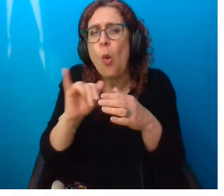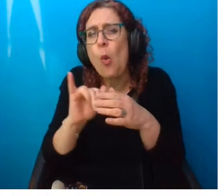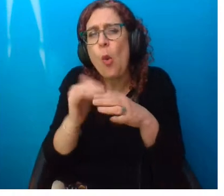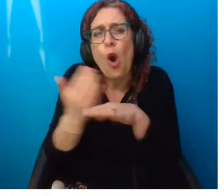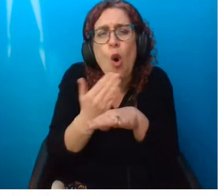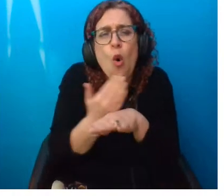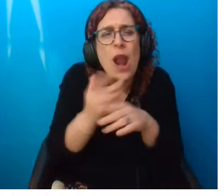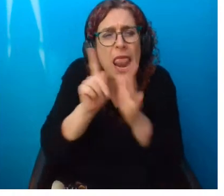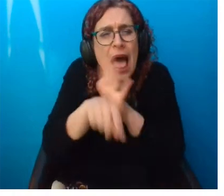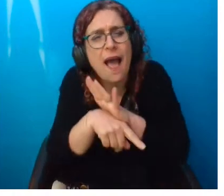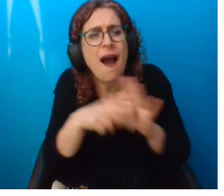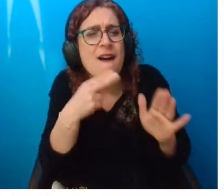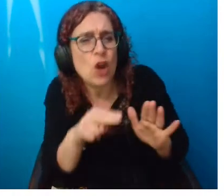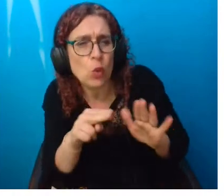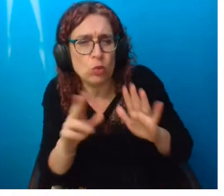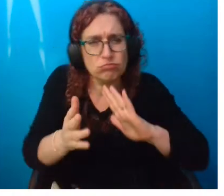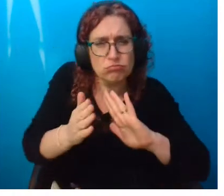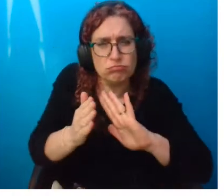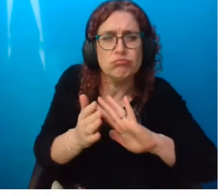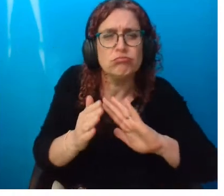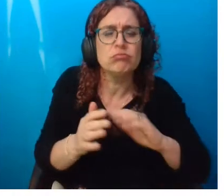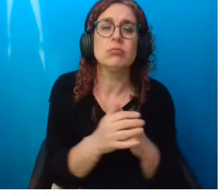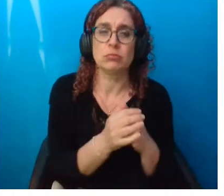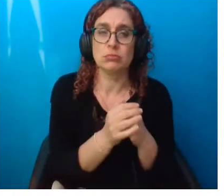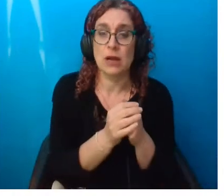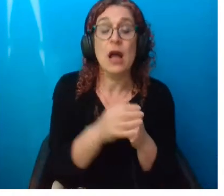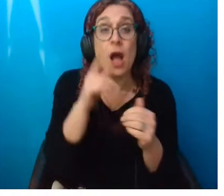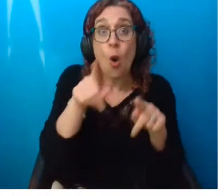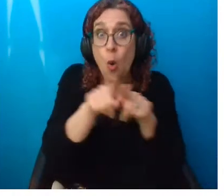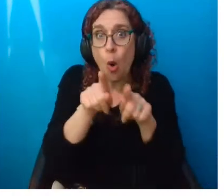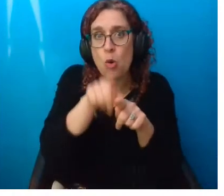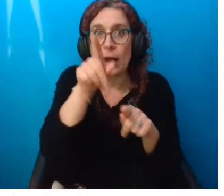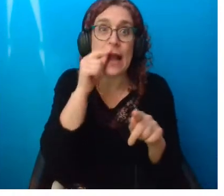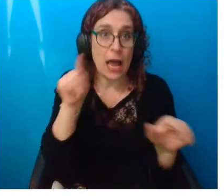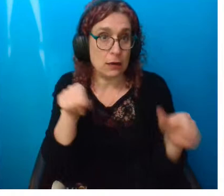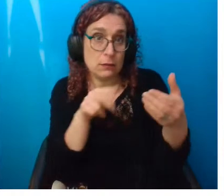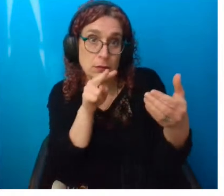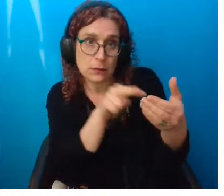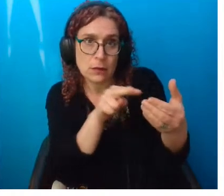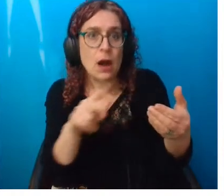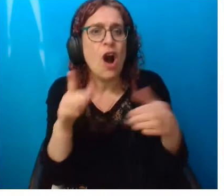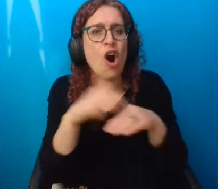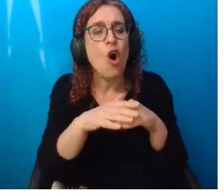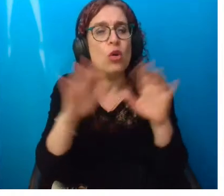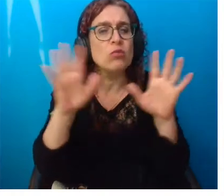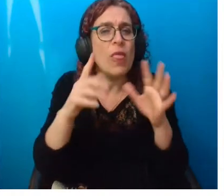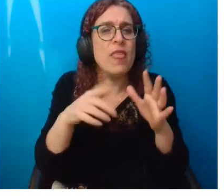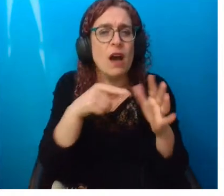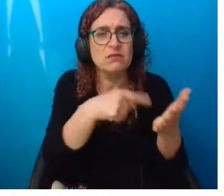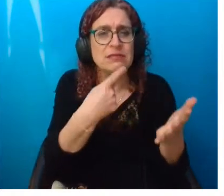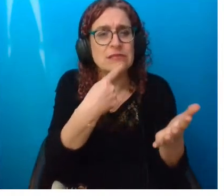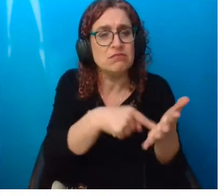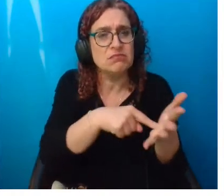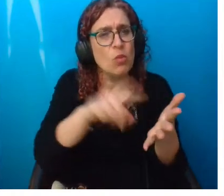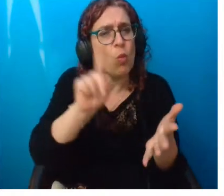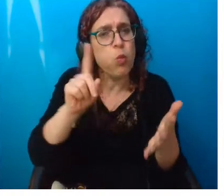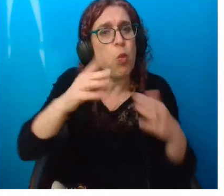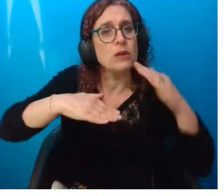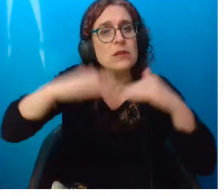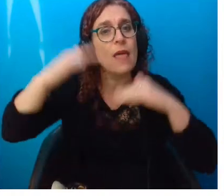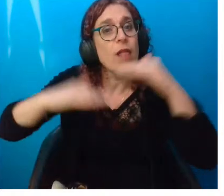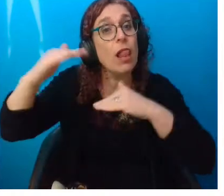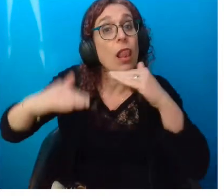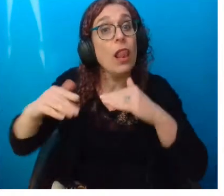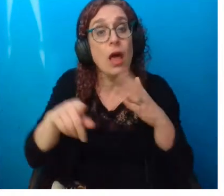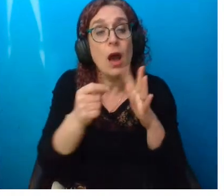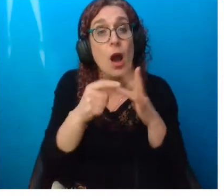in judging whether pollen levels on a particular day are going to be high. On such days and at these times,